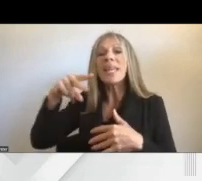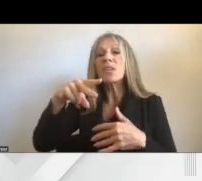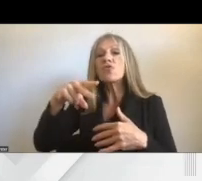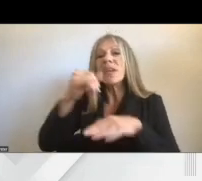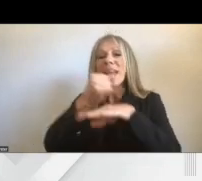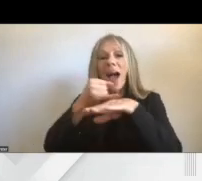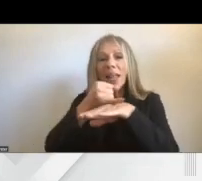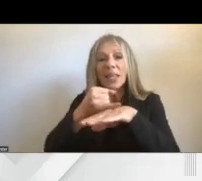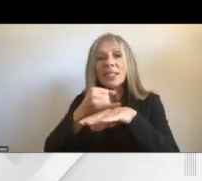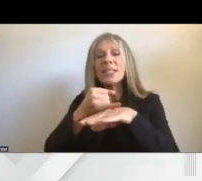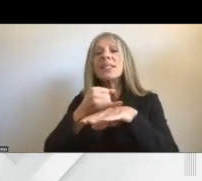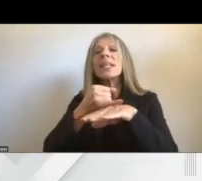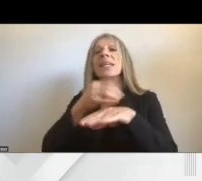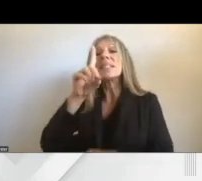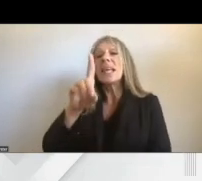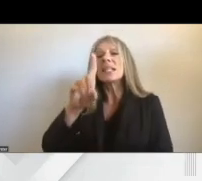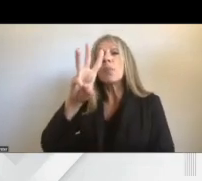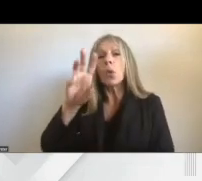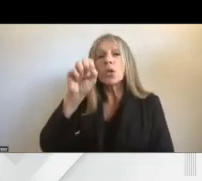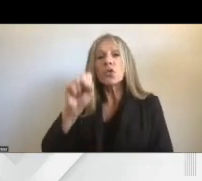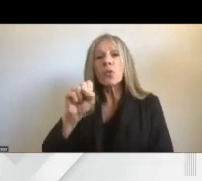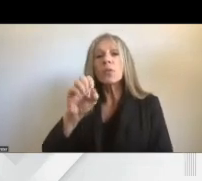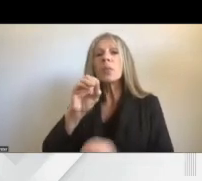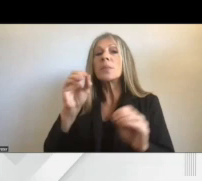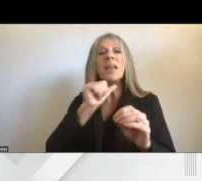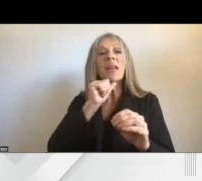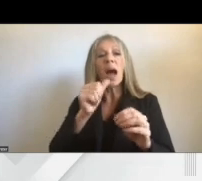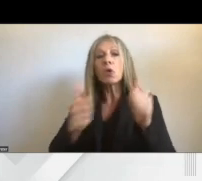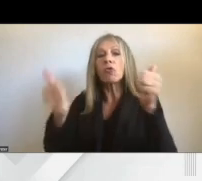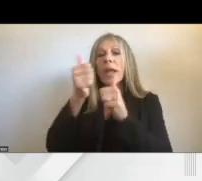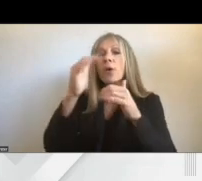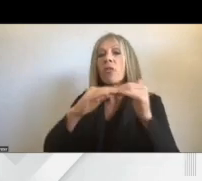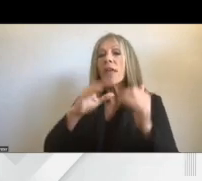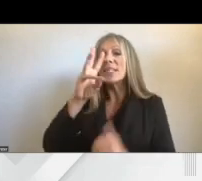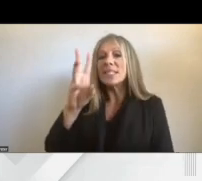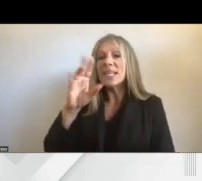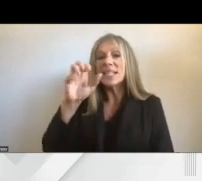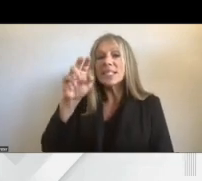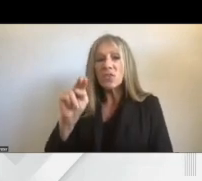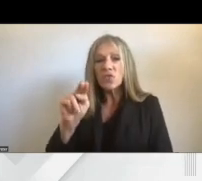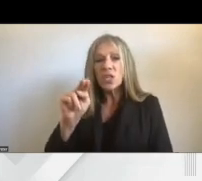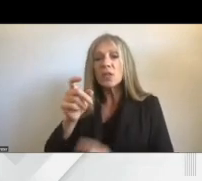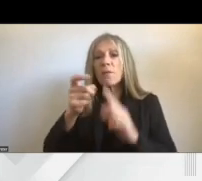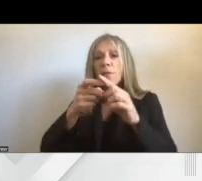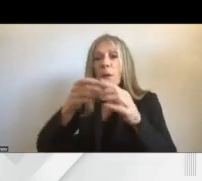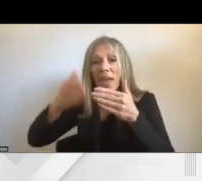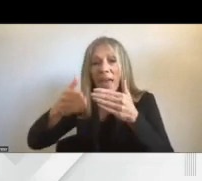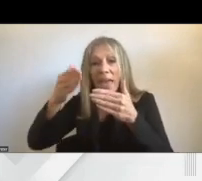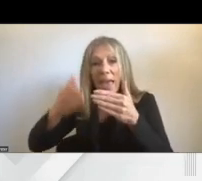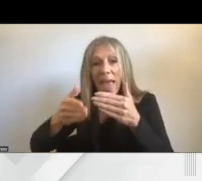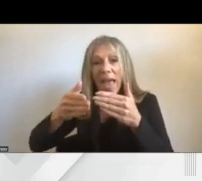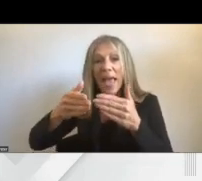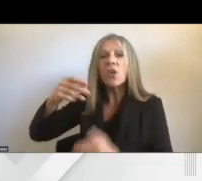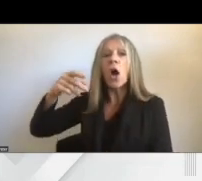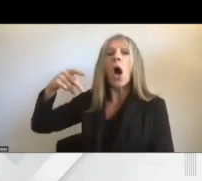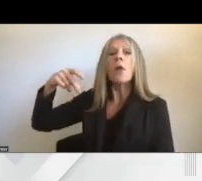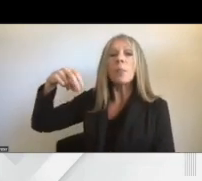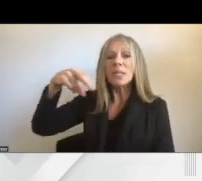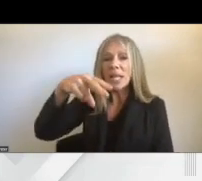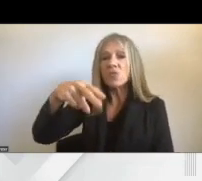width of a perpendicular curb ramp run, parallel curb ramp landing, or the blended